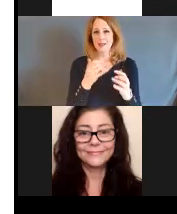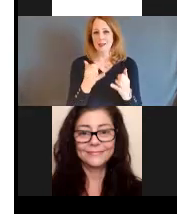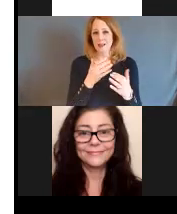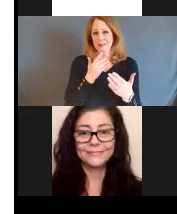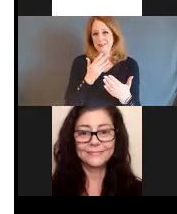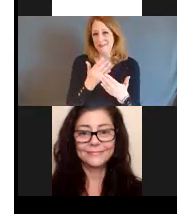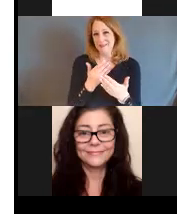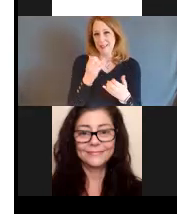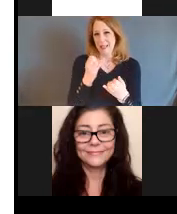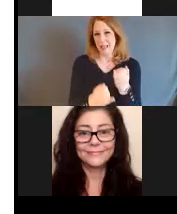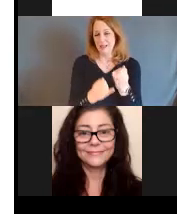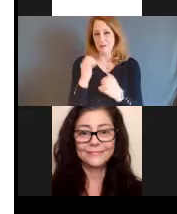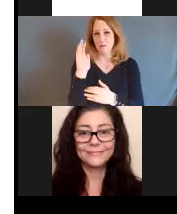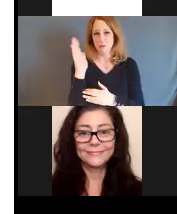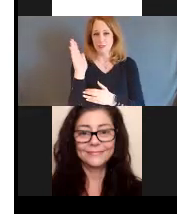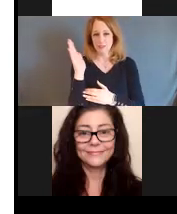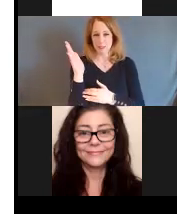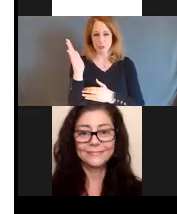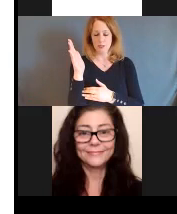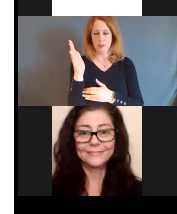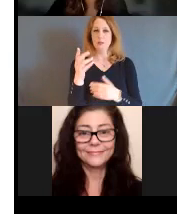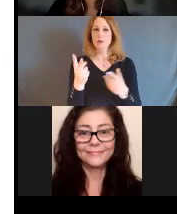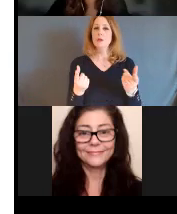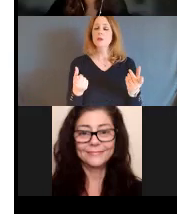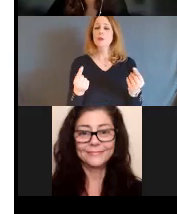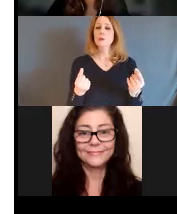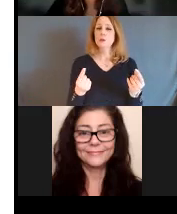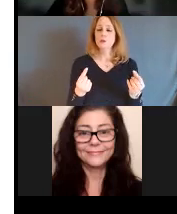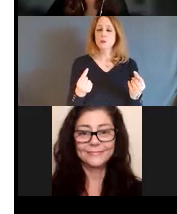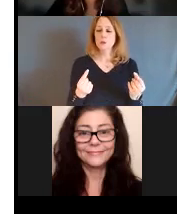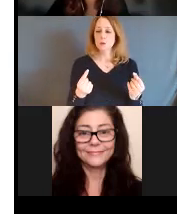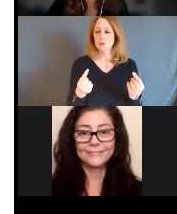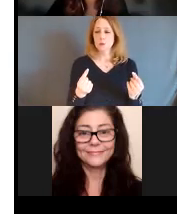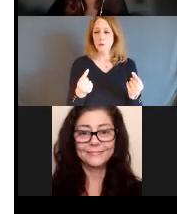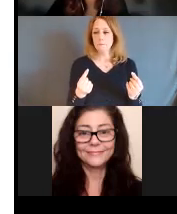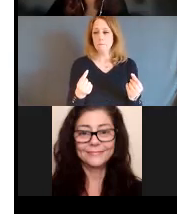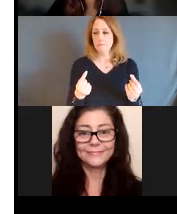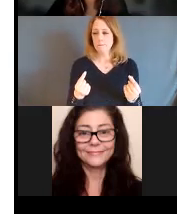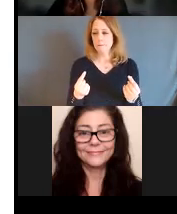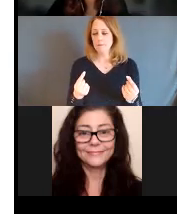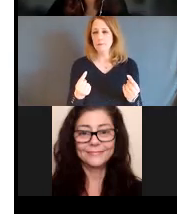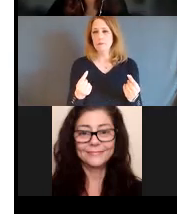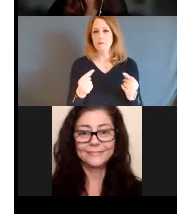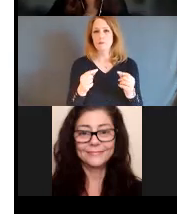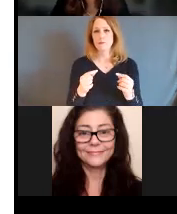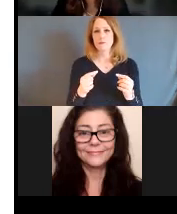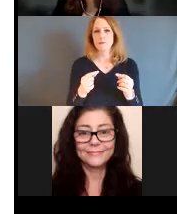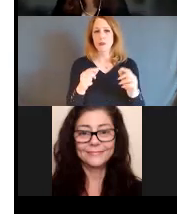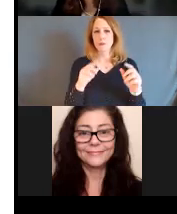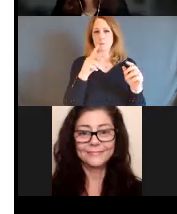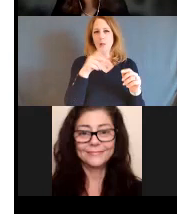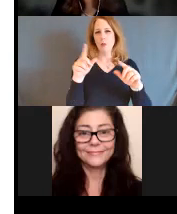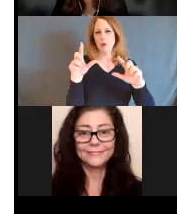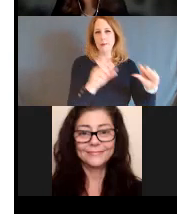our presentation. I am going to take I'm going to take down our PowerPoint in just a minute, but are there